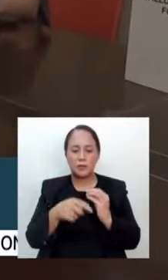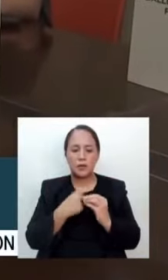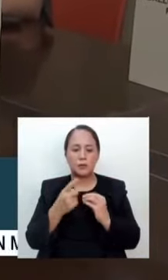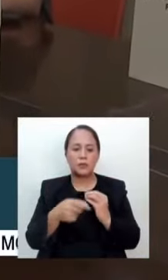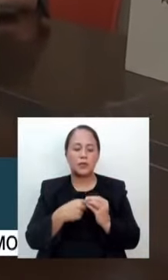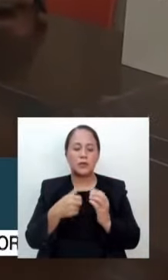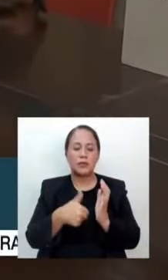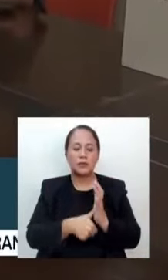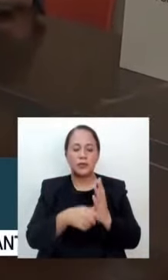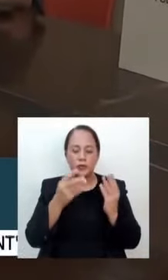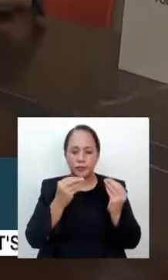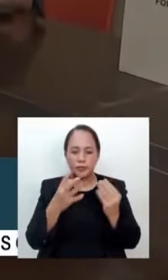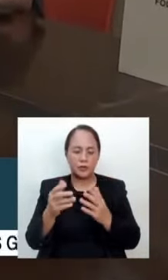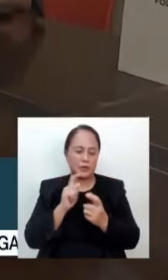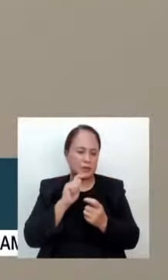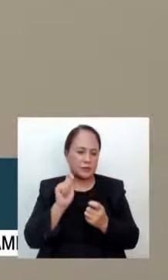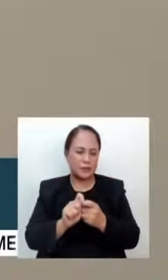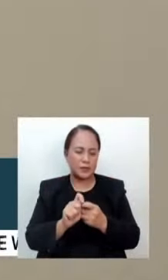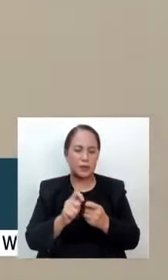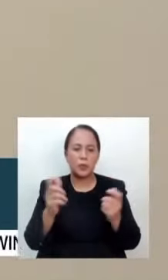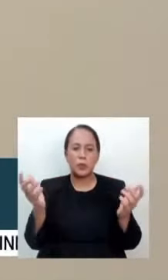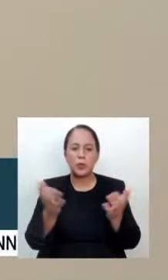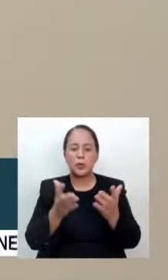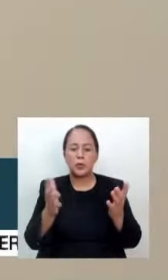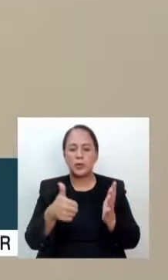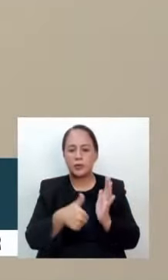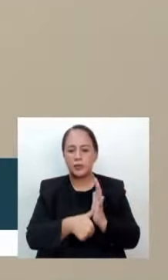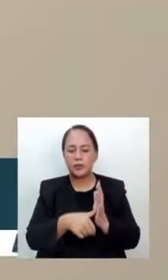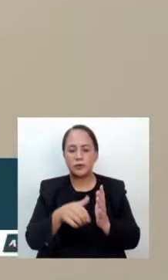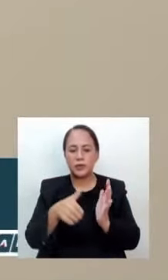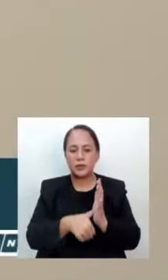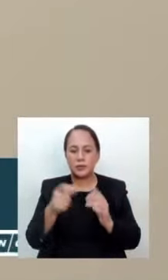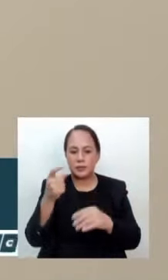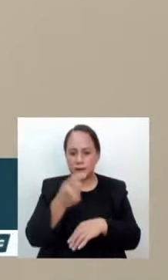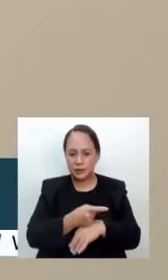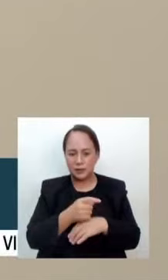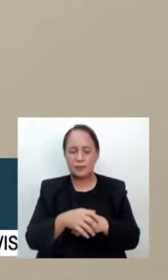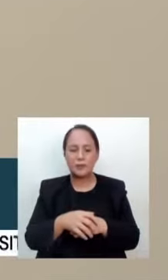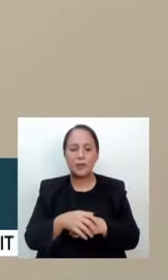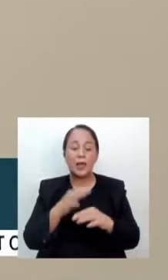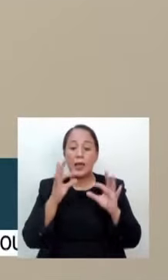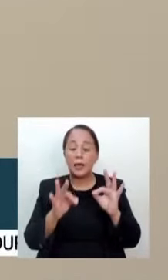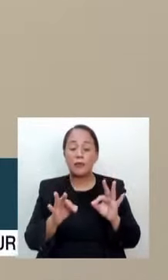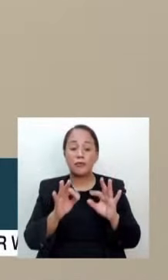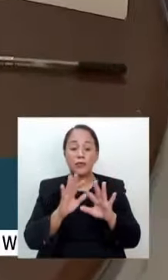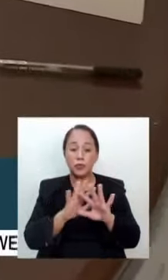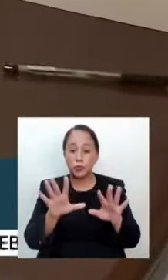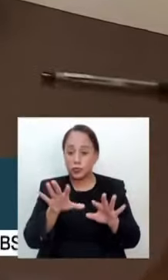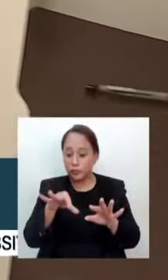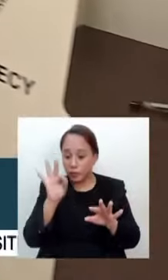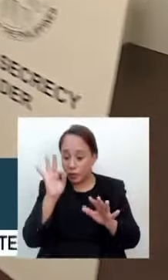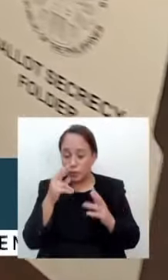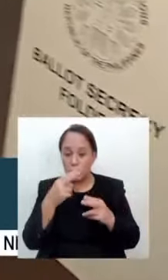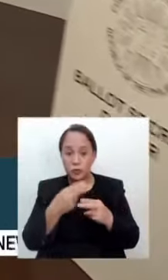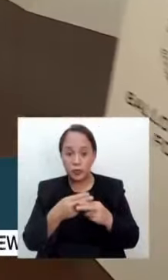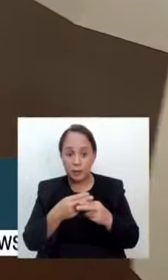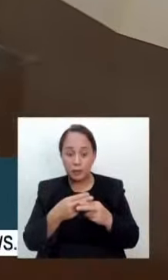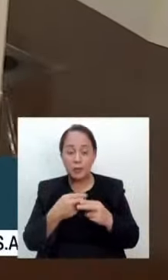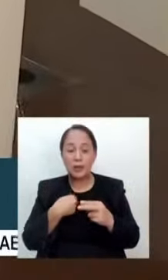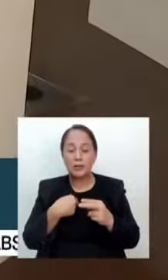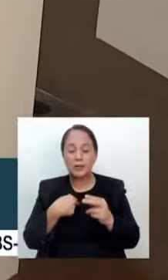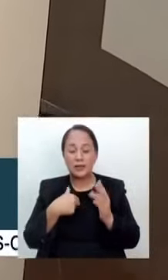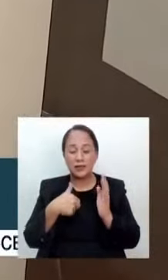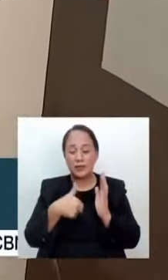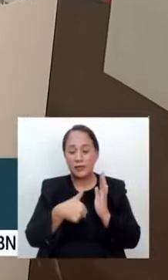voting information, specifically where they will vote on election day. So if you don't see your name in the voter verifier, you will see your